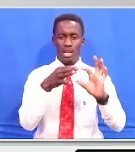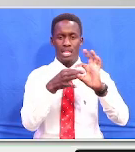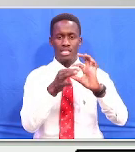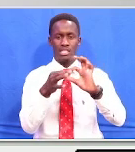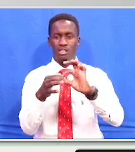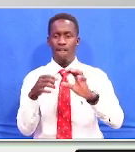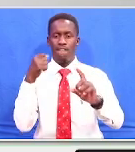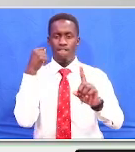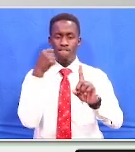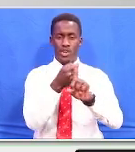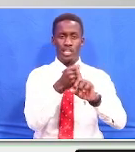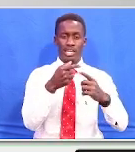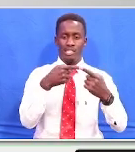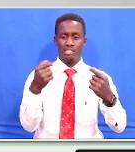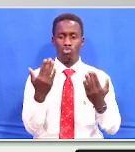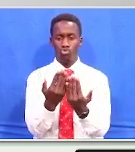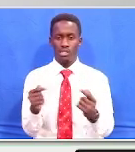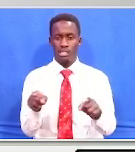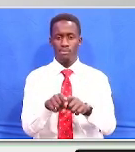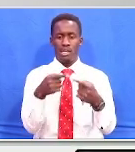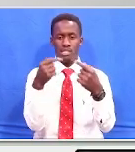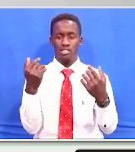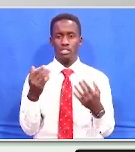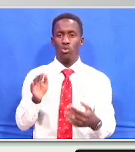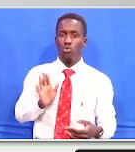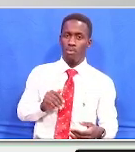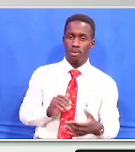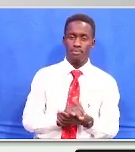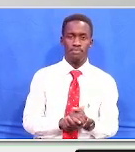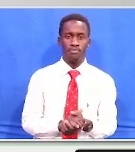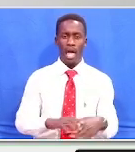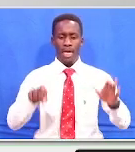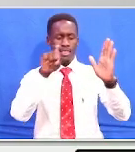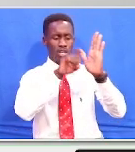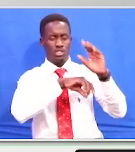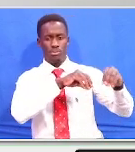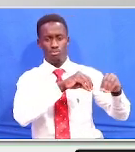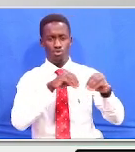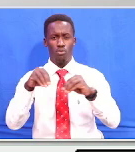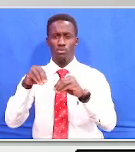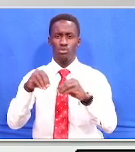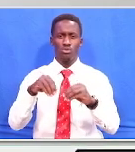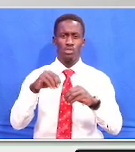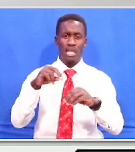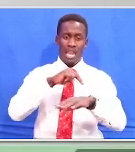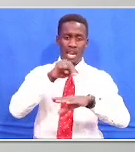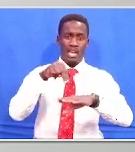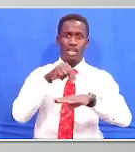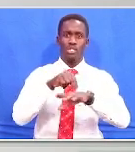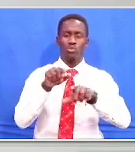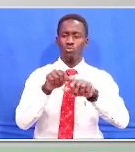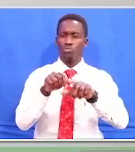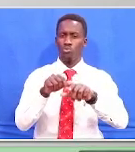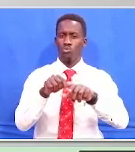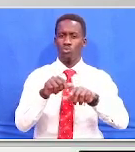violence against women. Mm-hmm. We also know that the costs extend to the sector, the state as well, because the costs